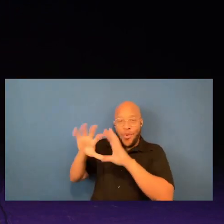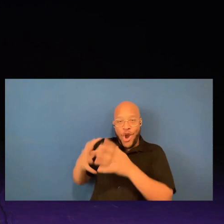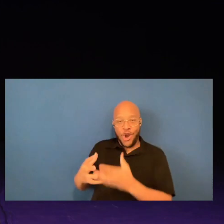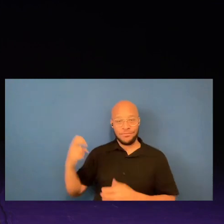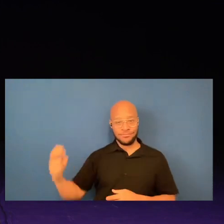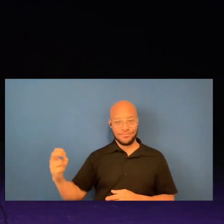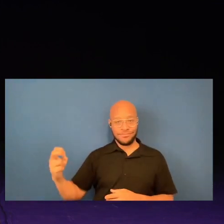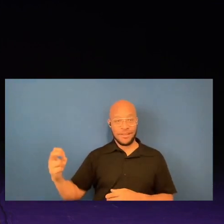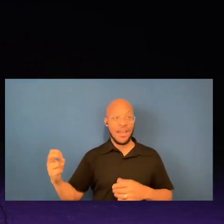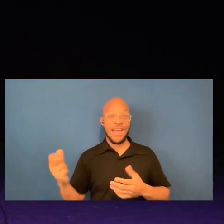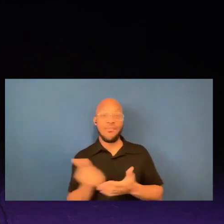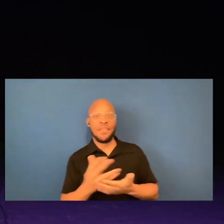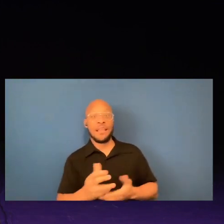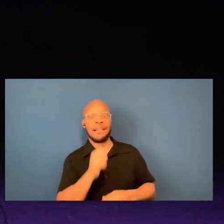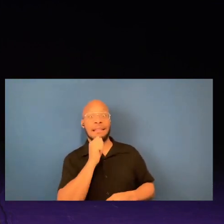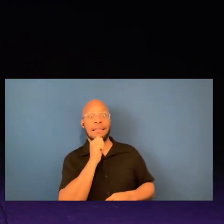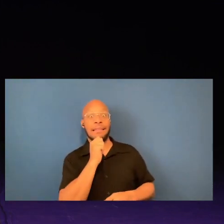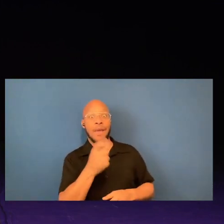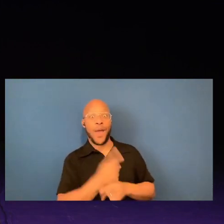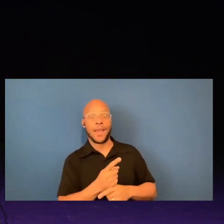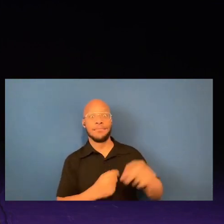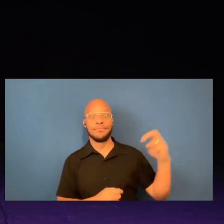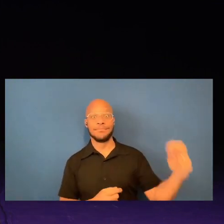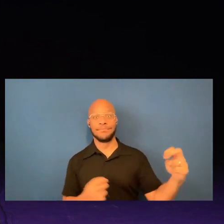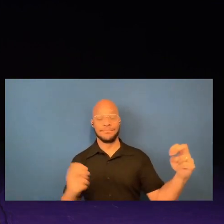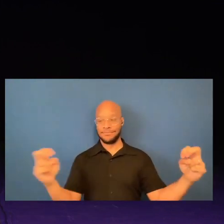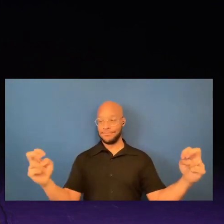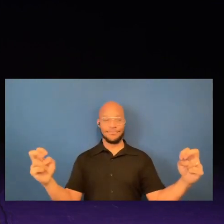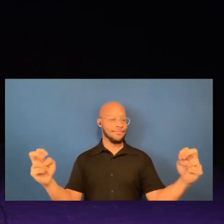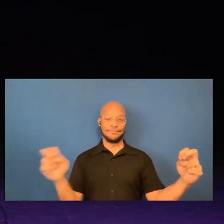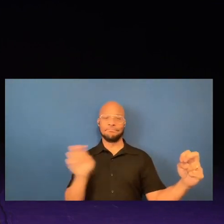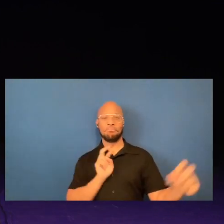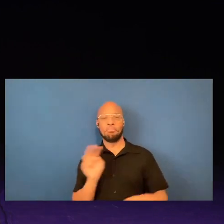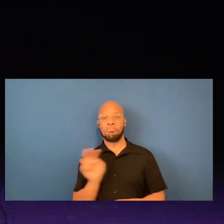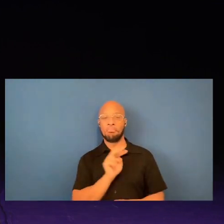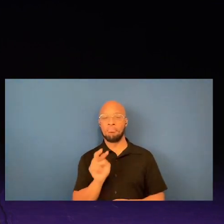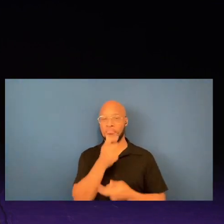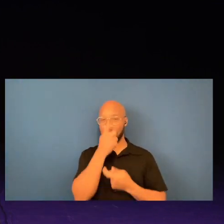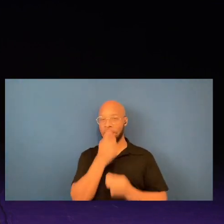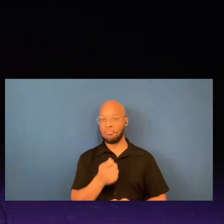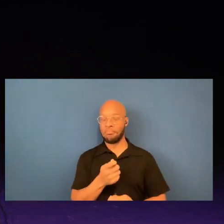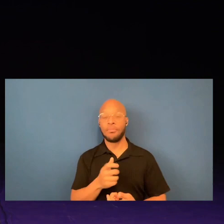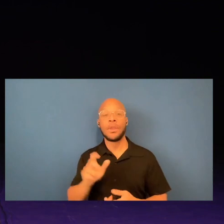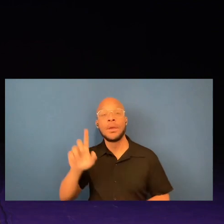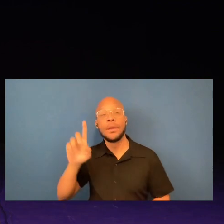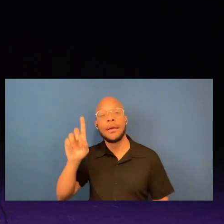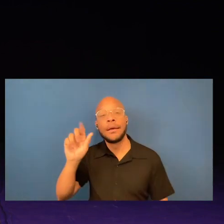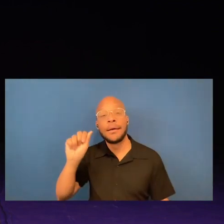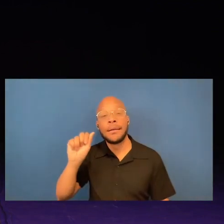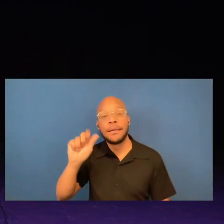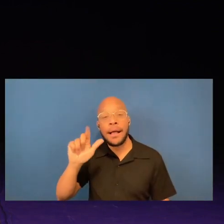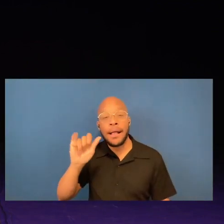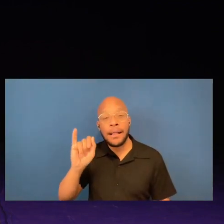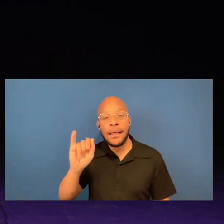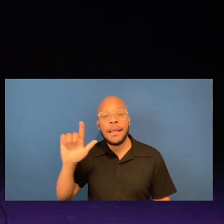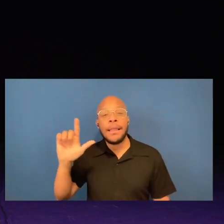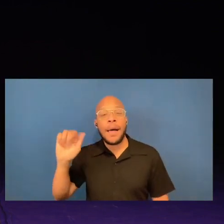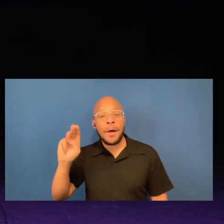And the Dalai Lama, he touches your head. Well, he said he would bless all the cater